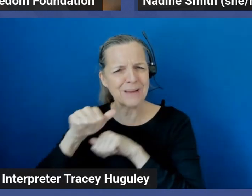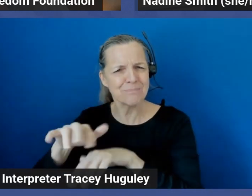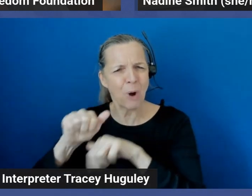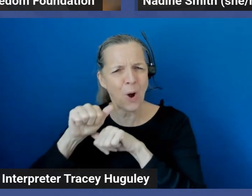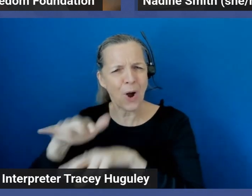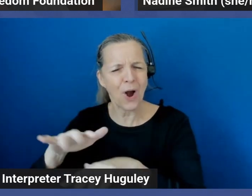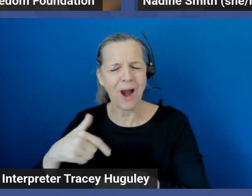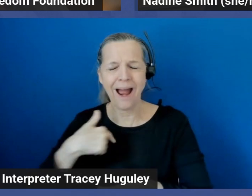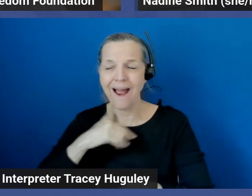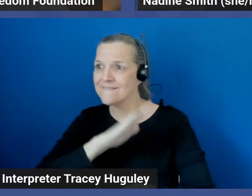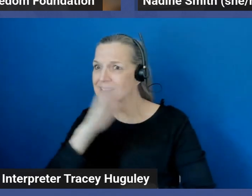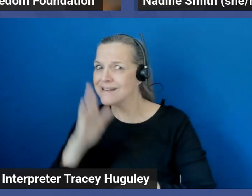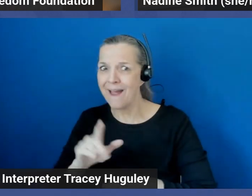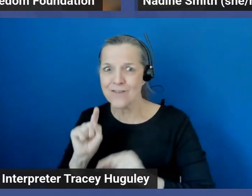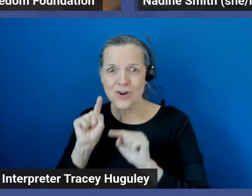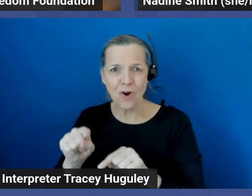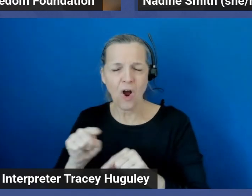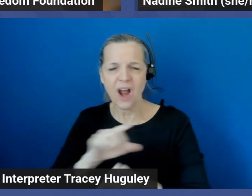never miss another one.